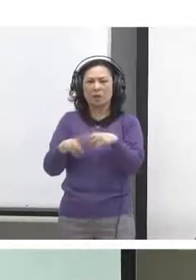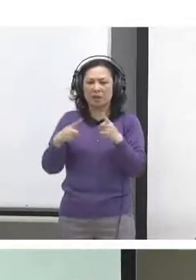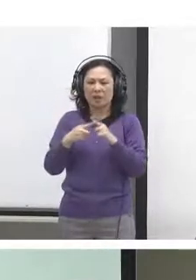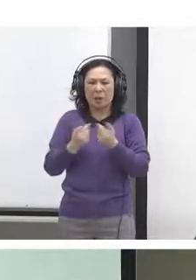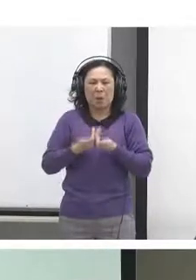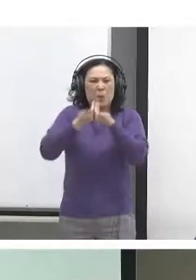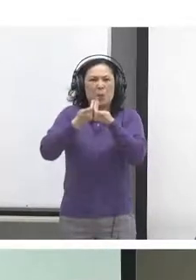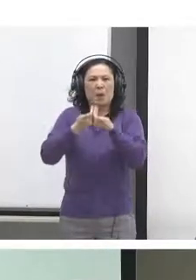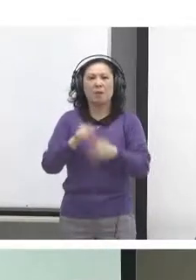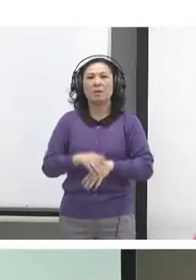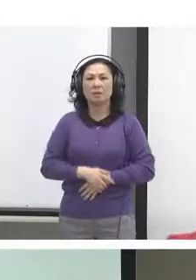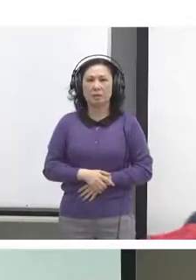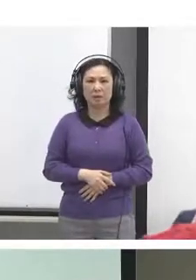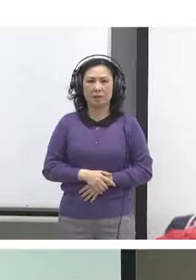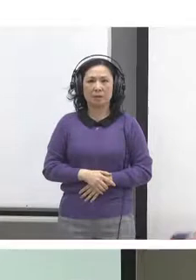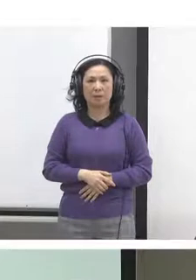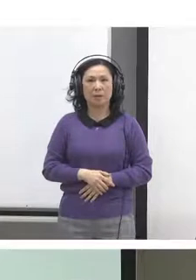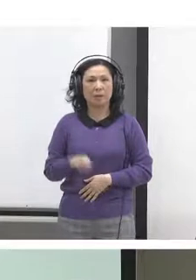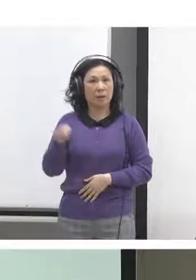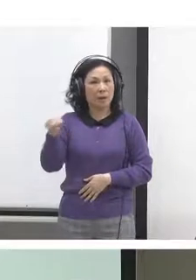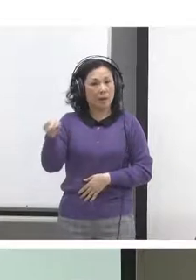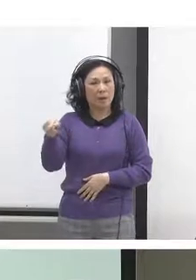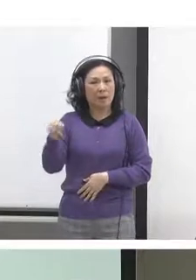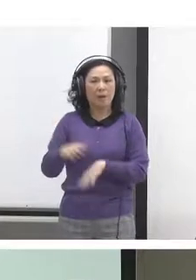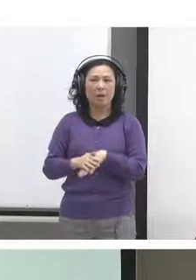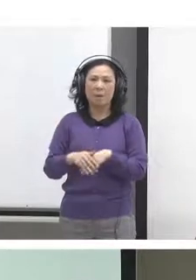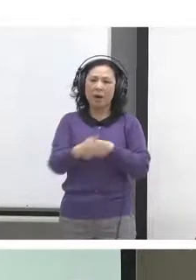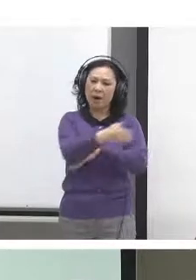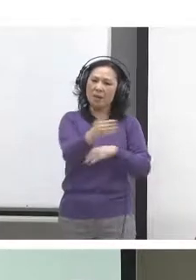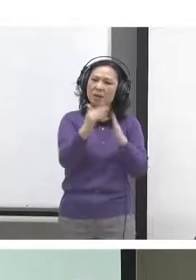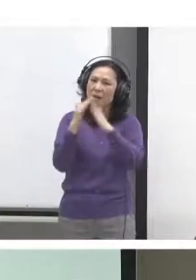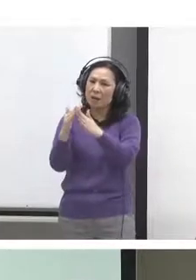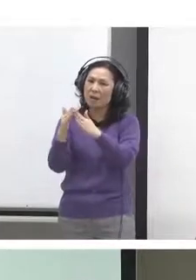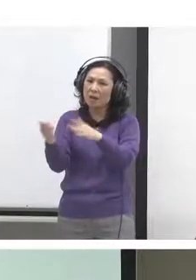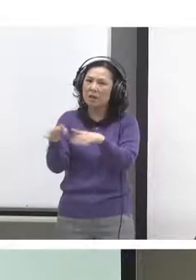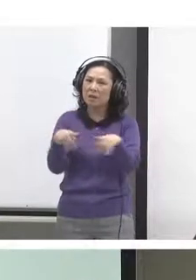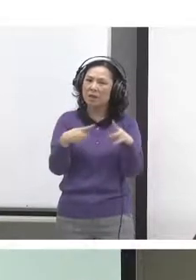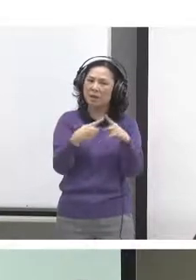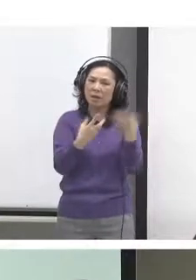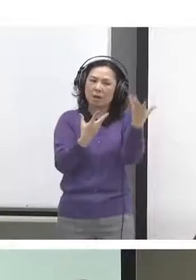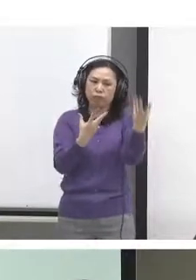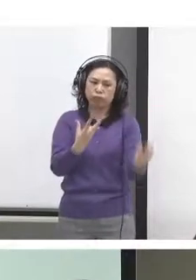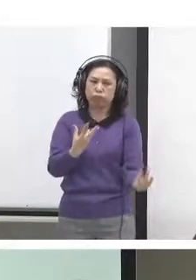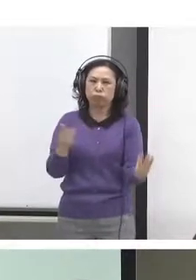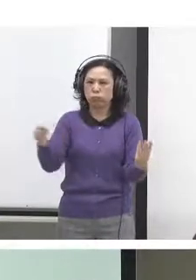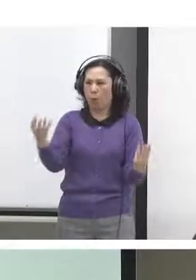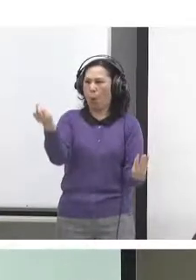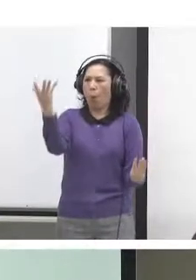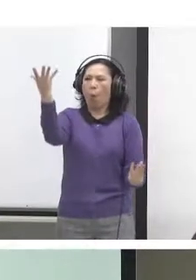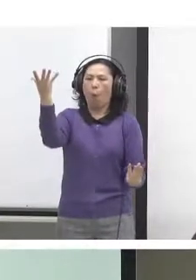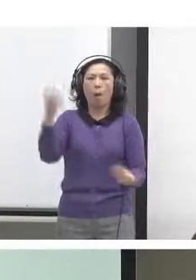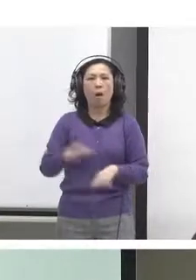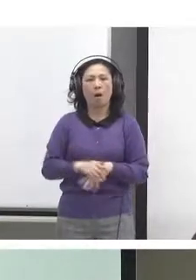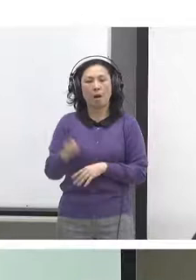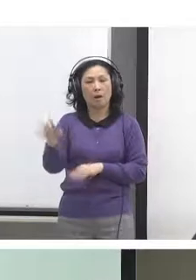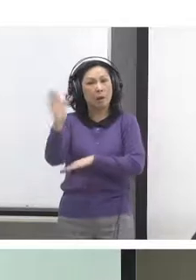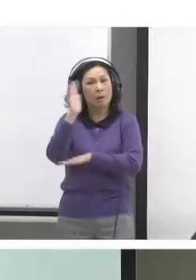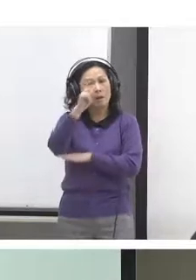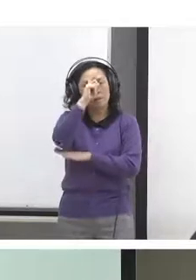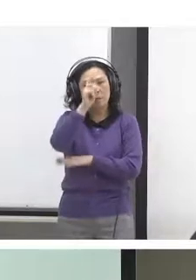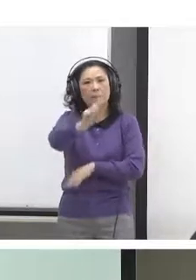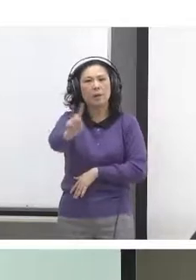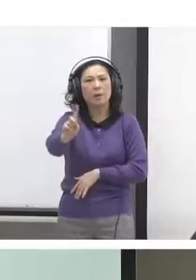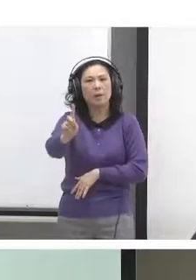decreasing year by year. The government was trying to distribute these digital ID cards to